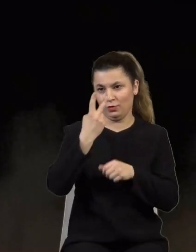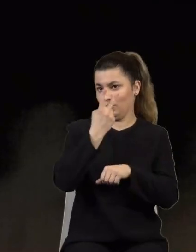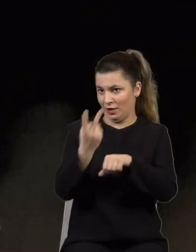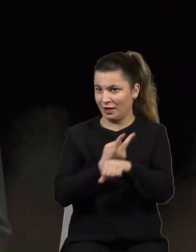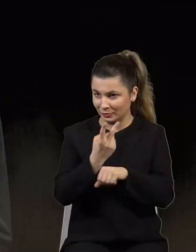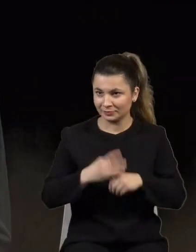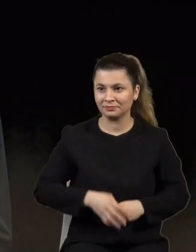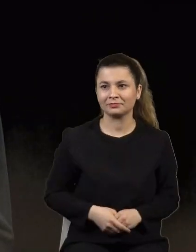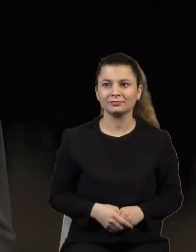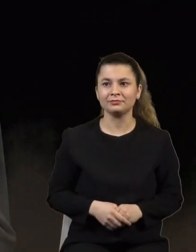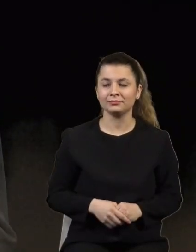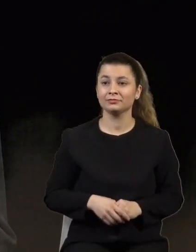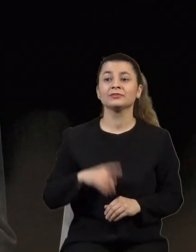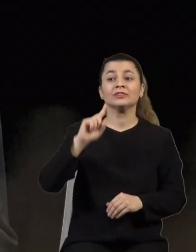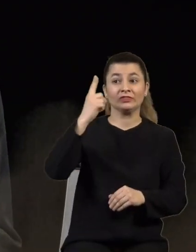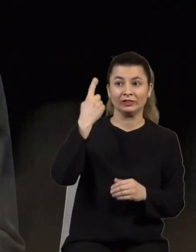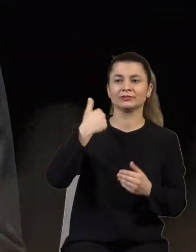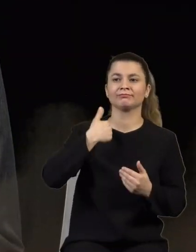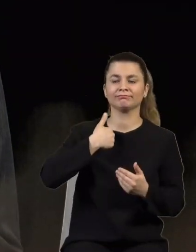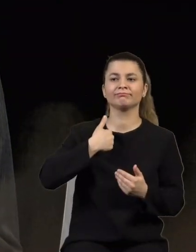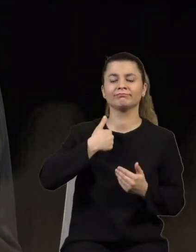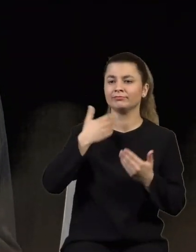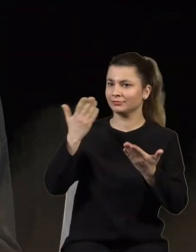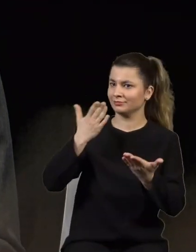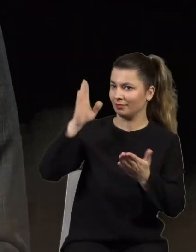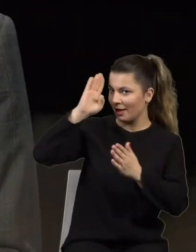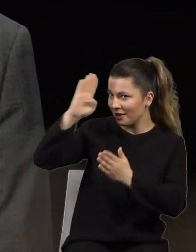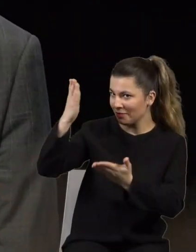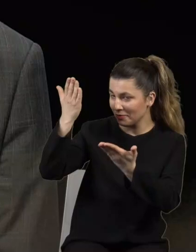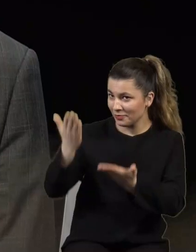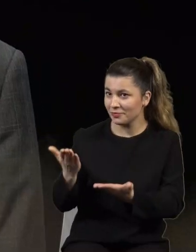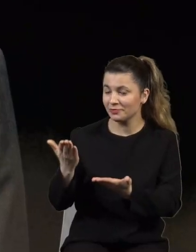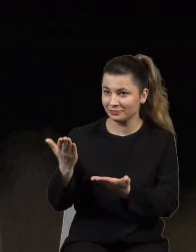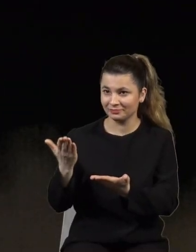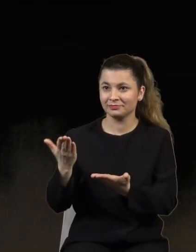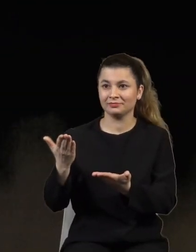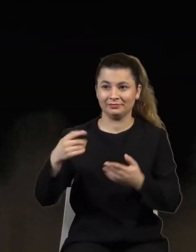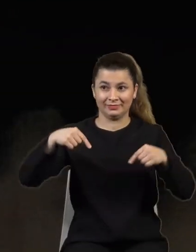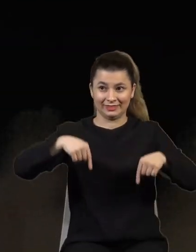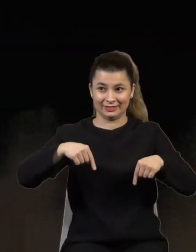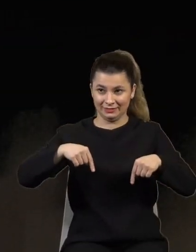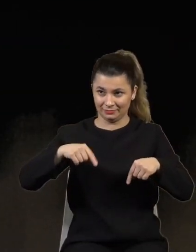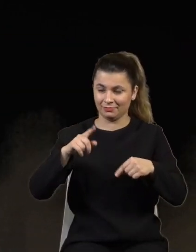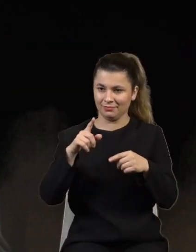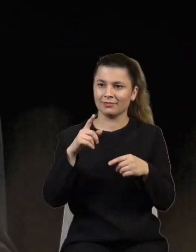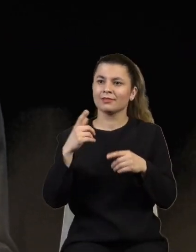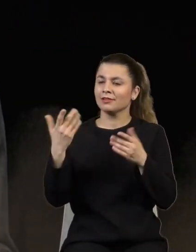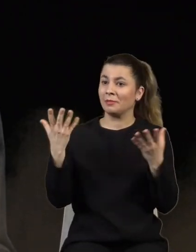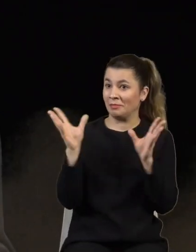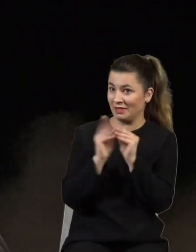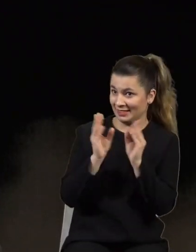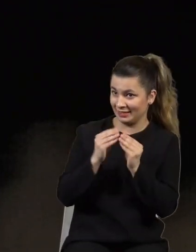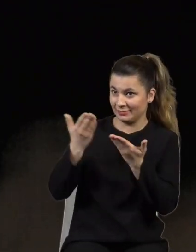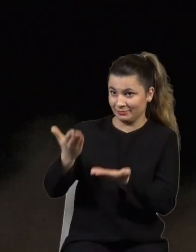to welcome very warmly the host of this panel, Mr. Jarosław Orliński, Director of the